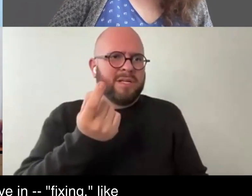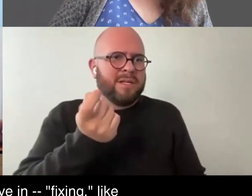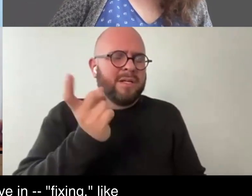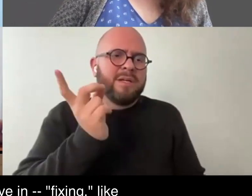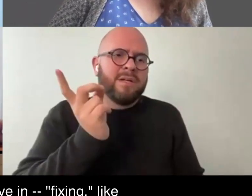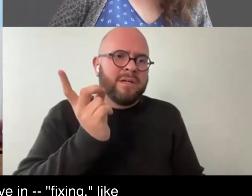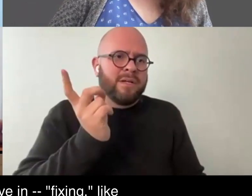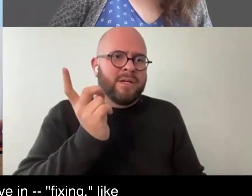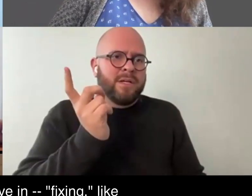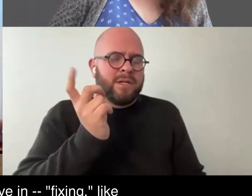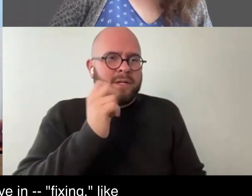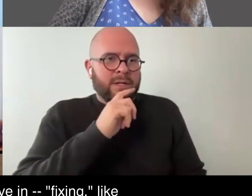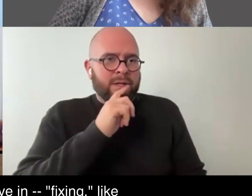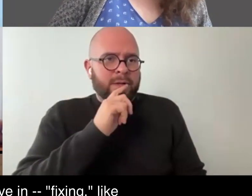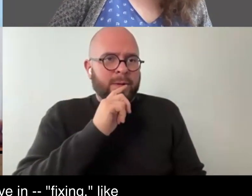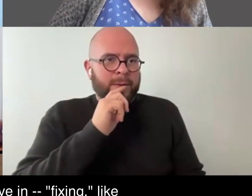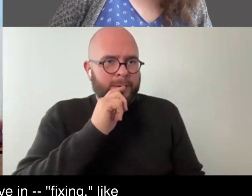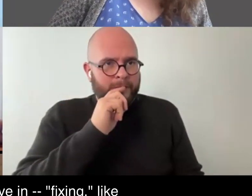you know,